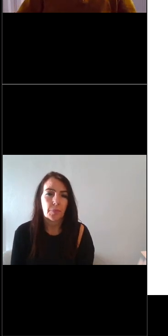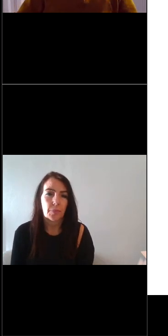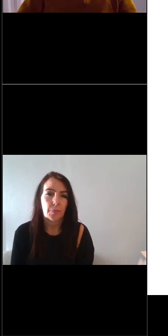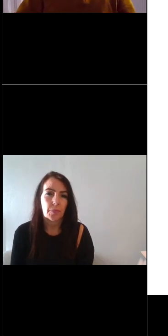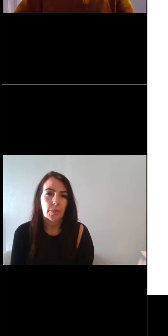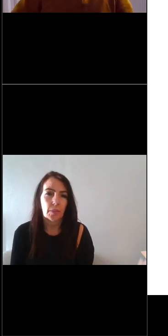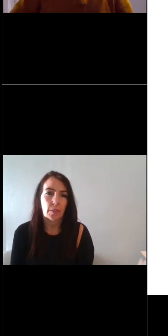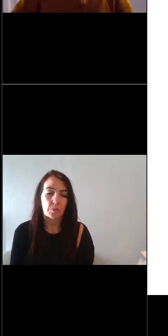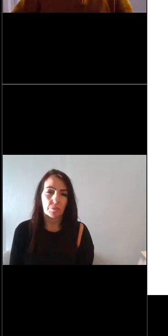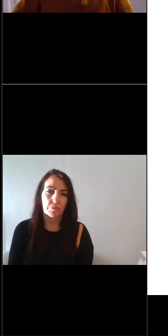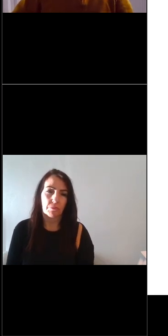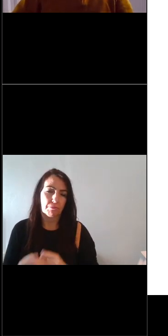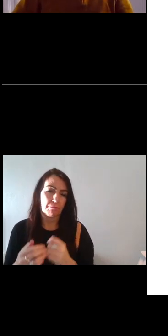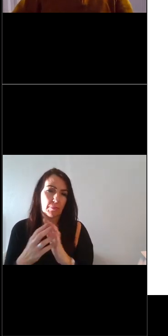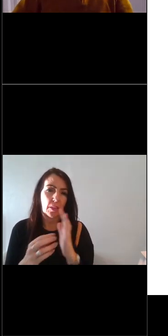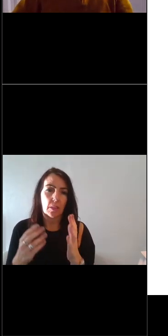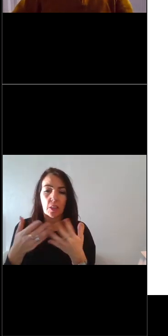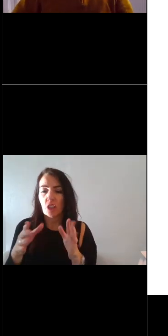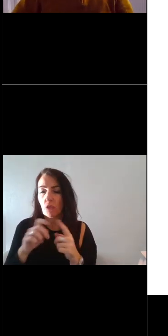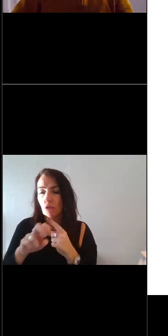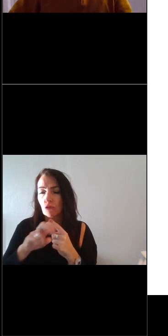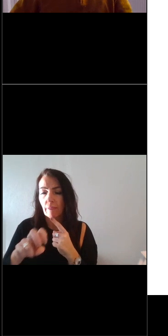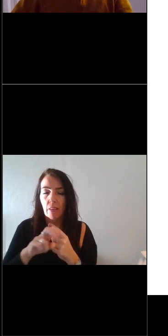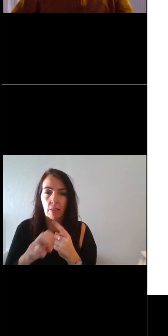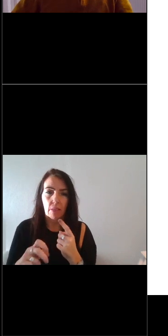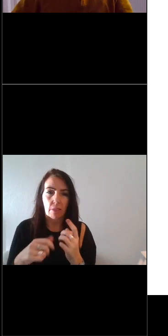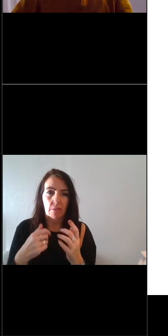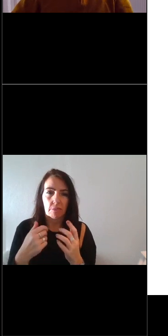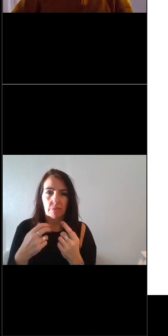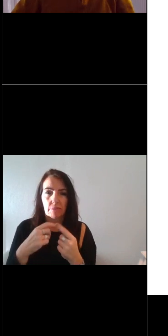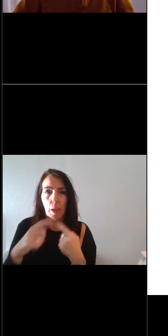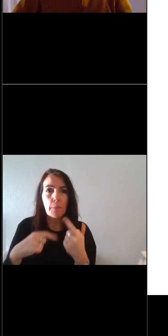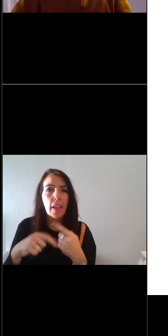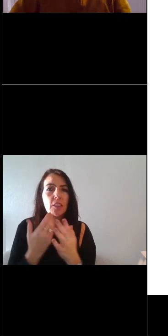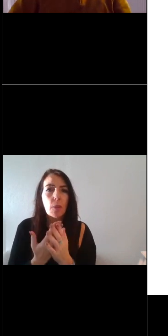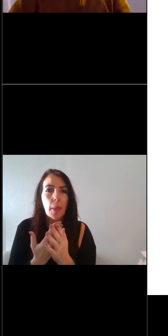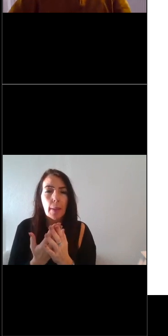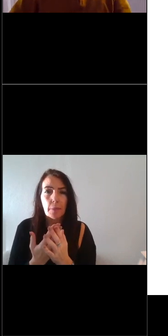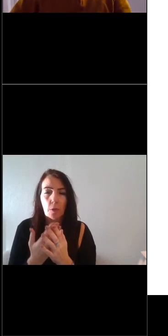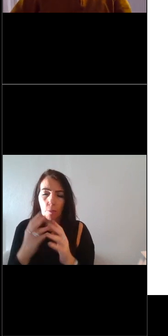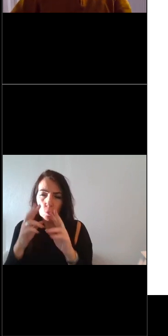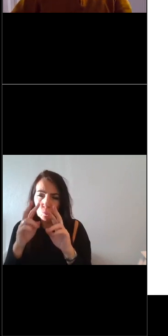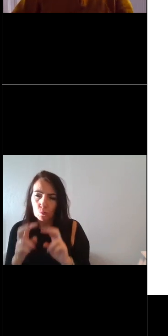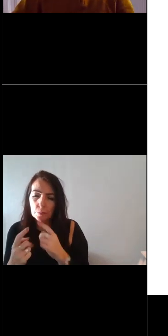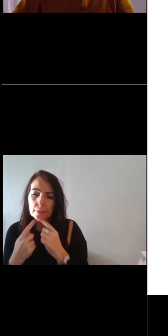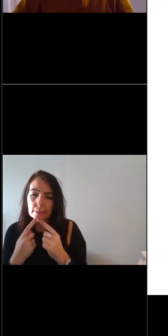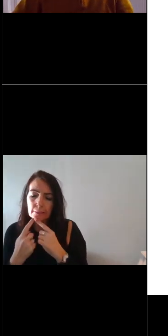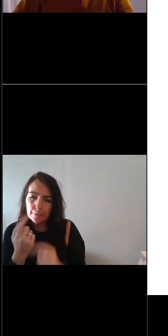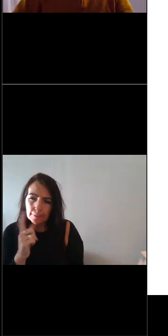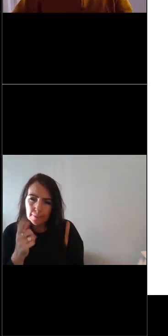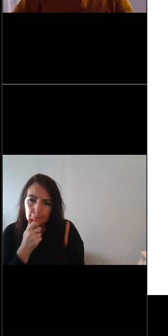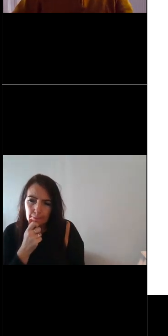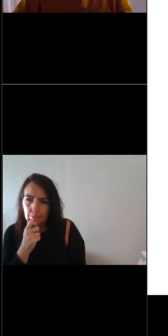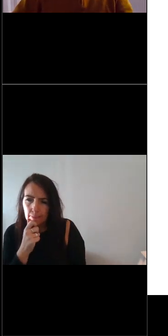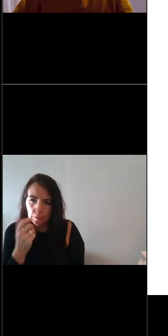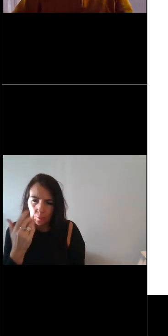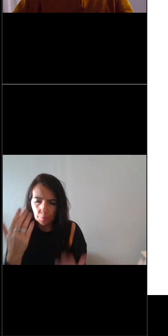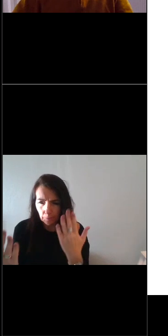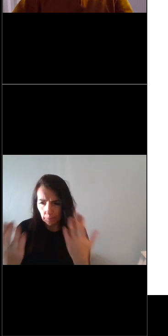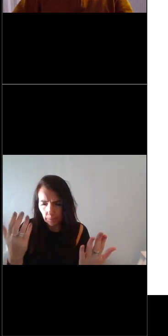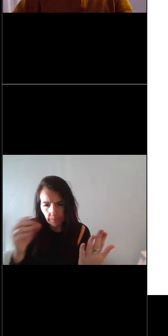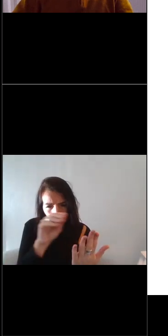Things like general travel and mileage claims need to be understood through data, and this allows your scope 3 emissions